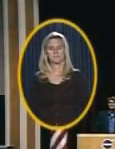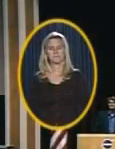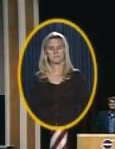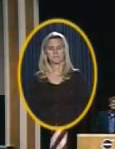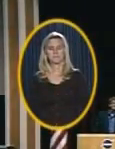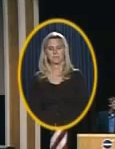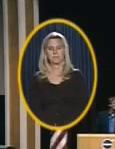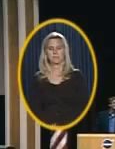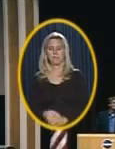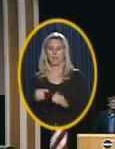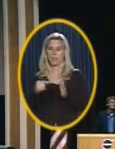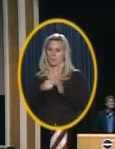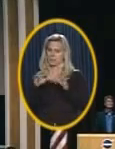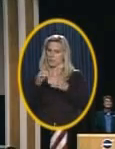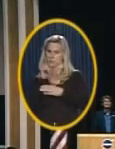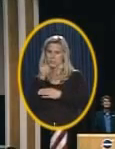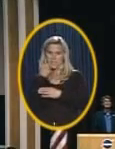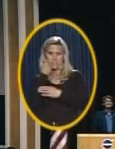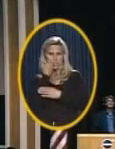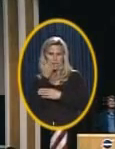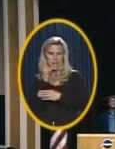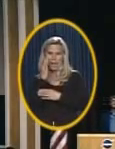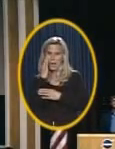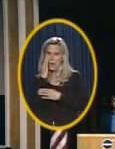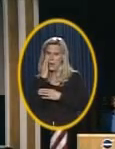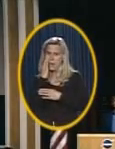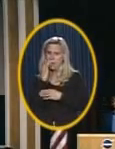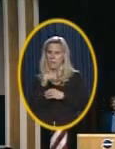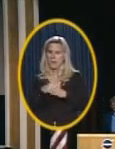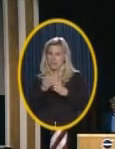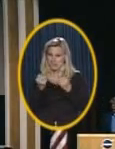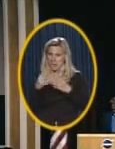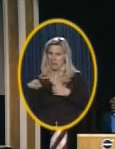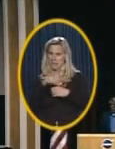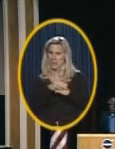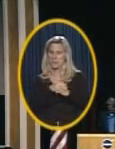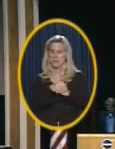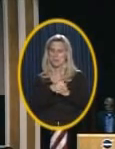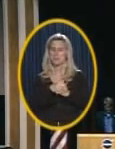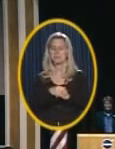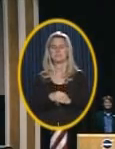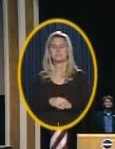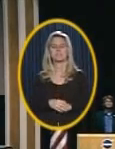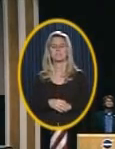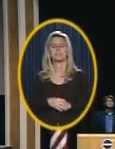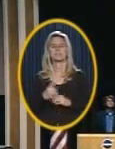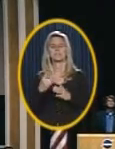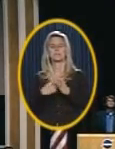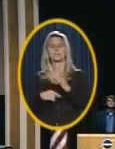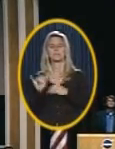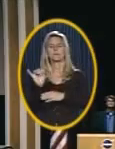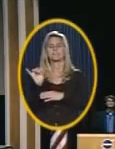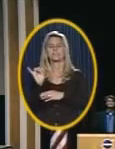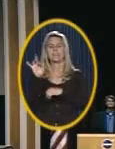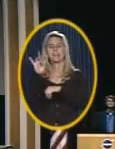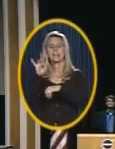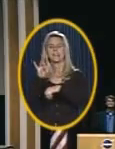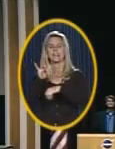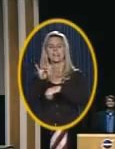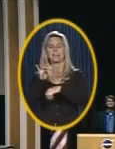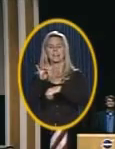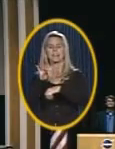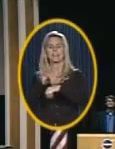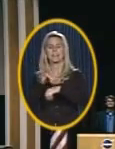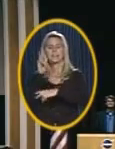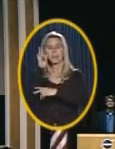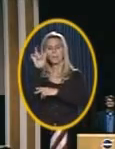Now, this group is not that bashful. I know too many of you. We got one back here in the back. What was it like landing on the